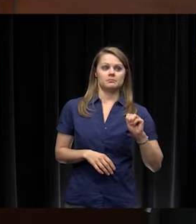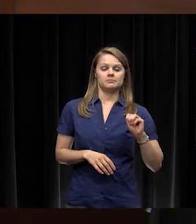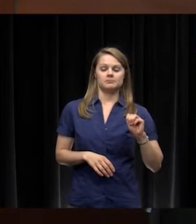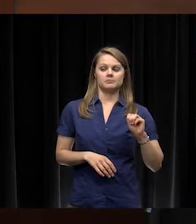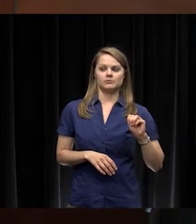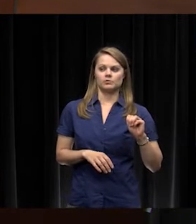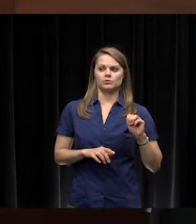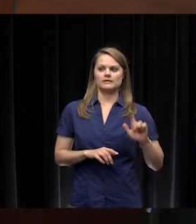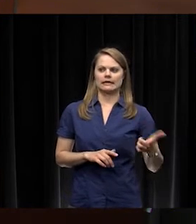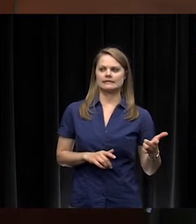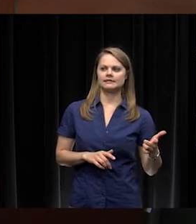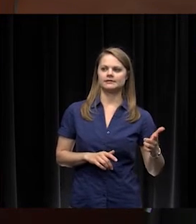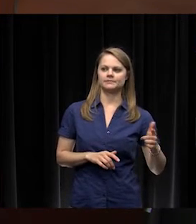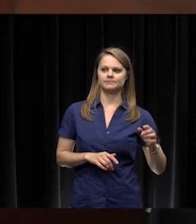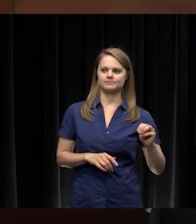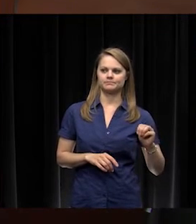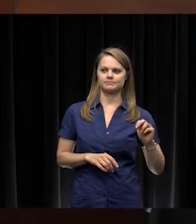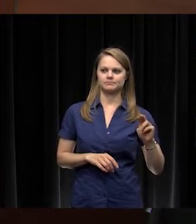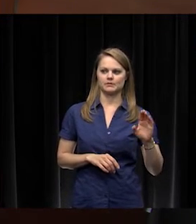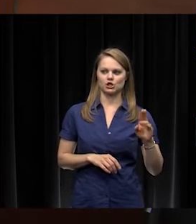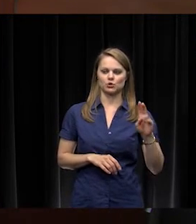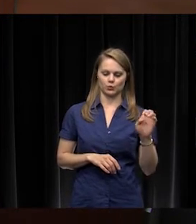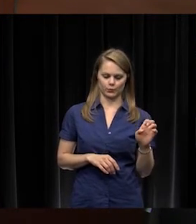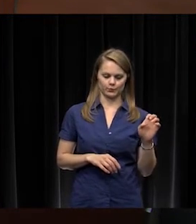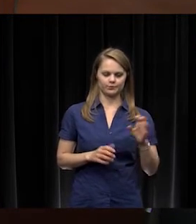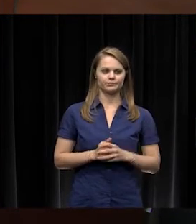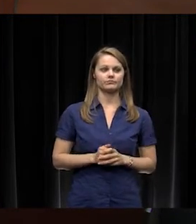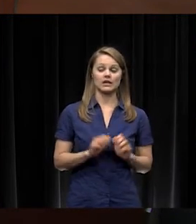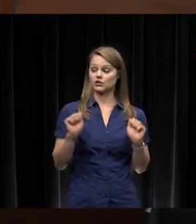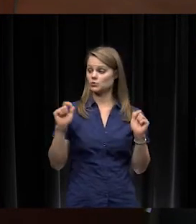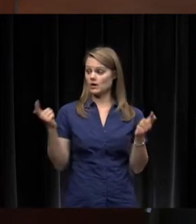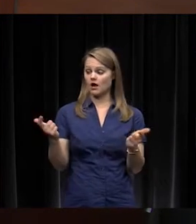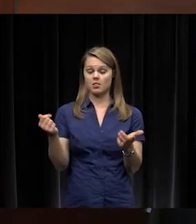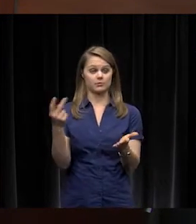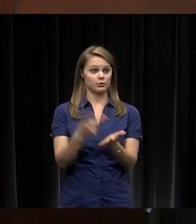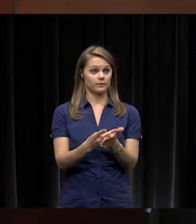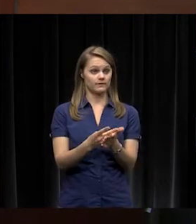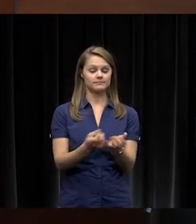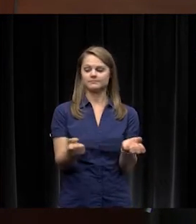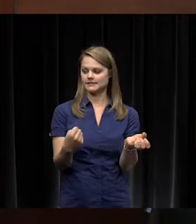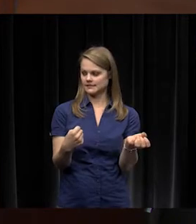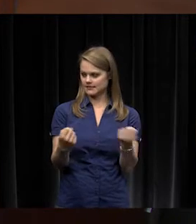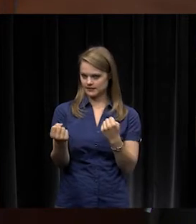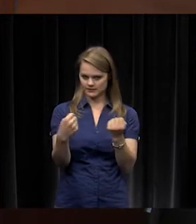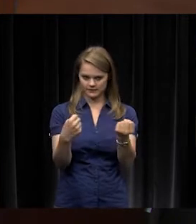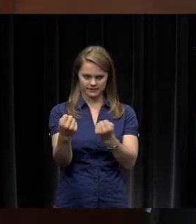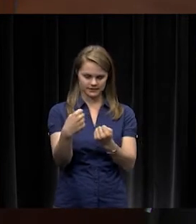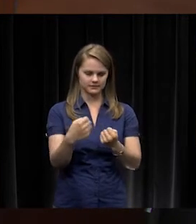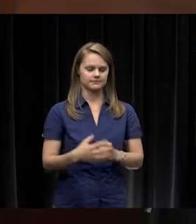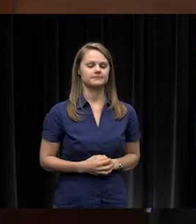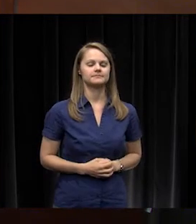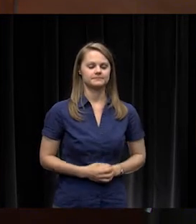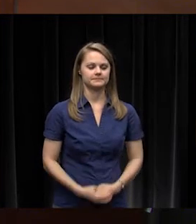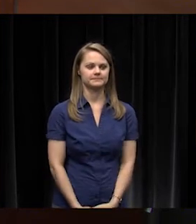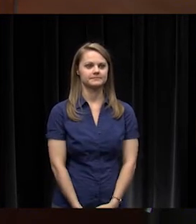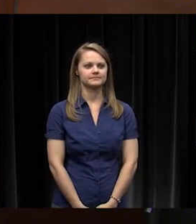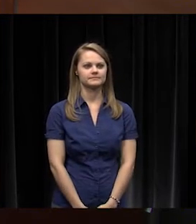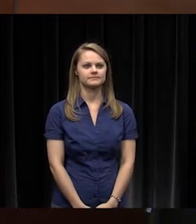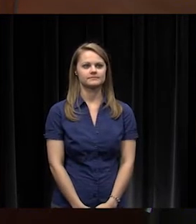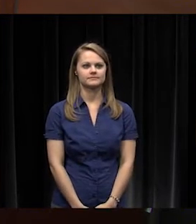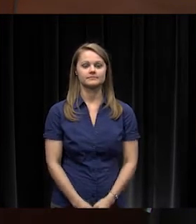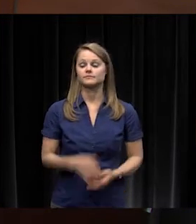Mrs. Martin? Yes. Mrs. Felter? Yes. Mr. Poland? Yes. Mr. Whitcliffe? Yes. Mr. Shear? Yes. Mr. Beveridge? Yes.